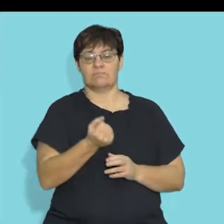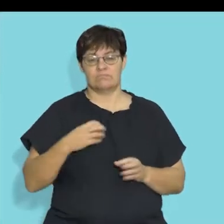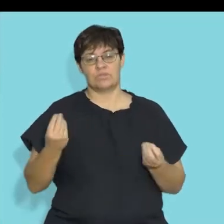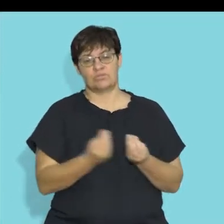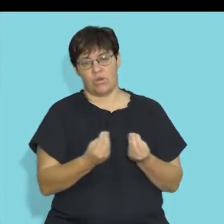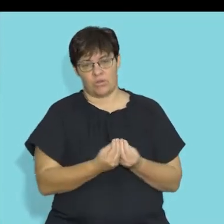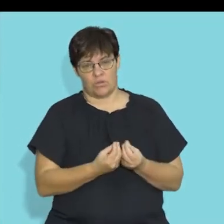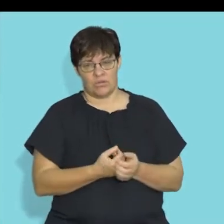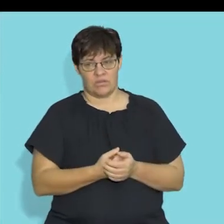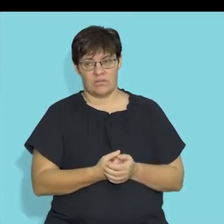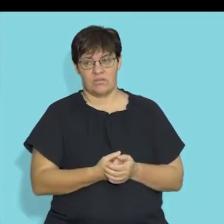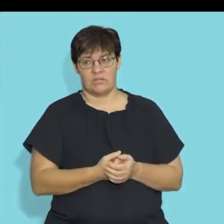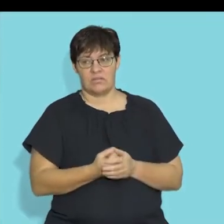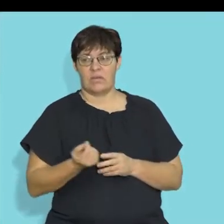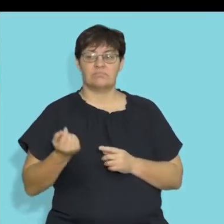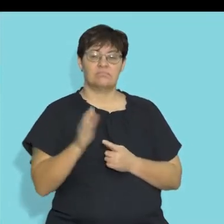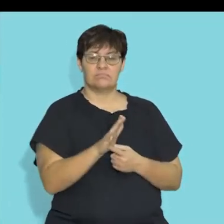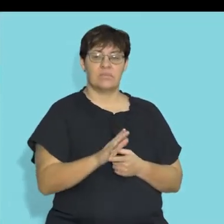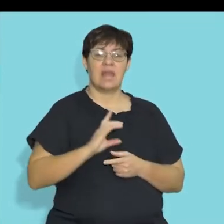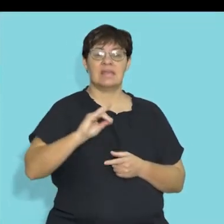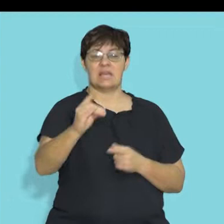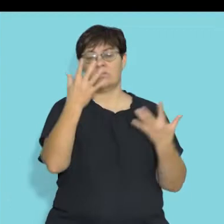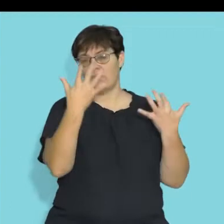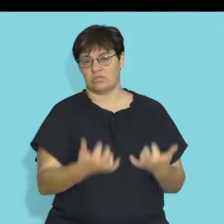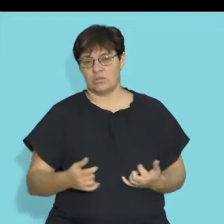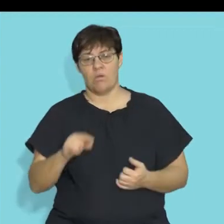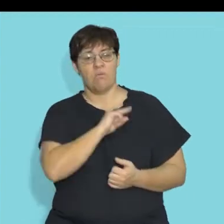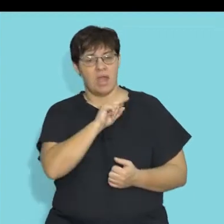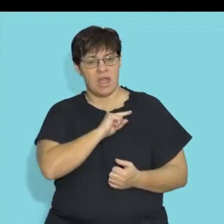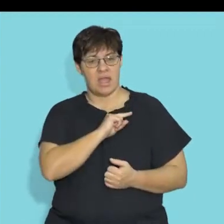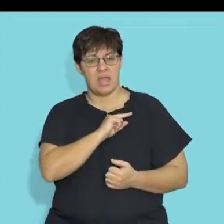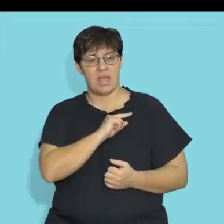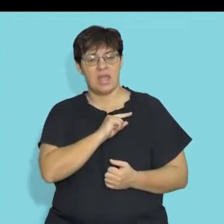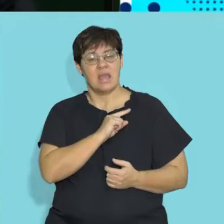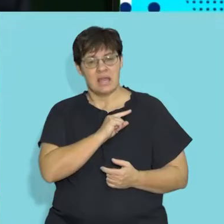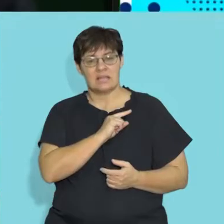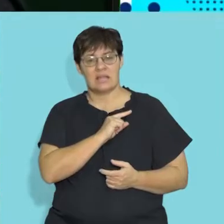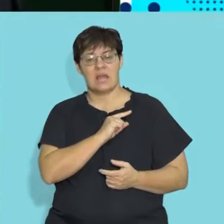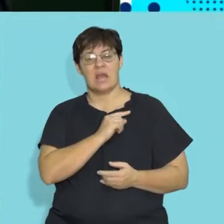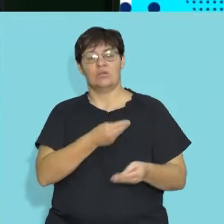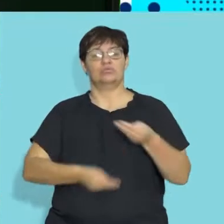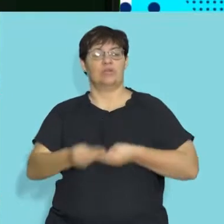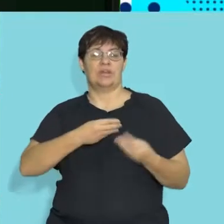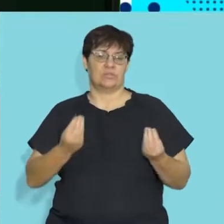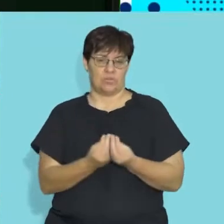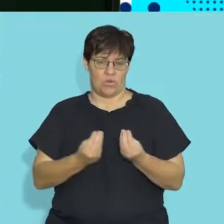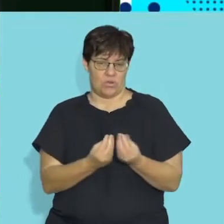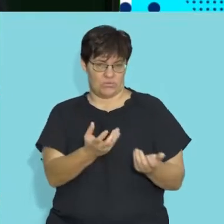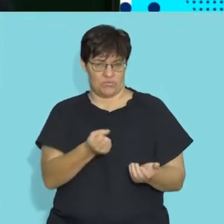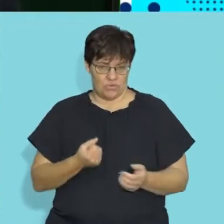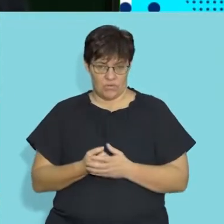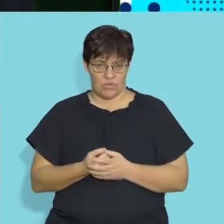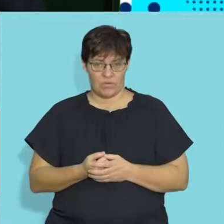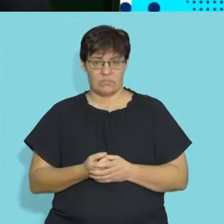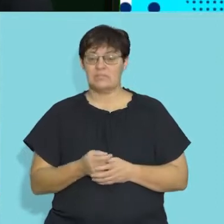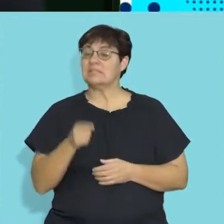stock would not appear in my cash budget because the owner is drawing trading stock. So clearly your emphasis